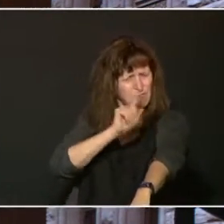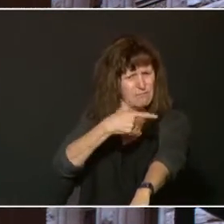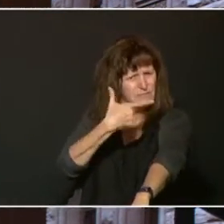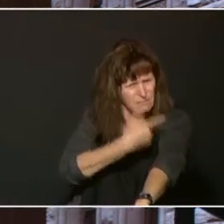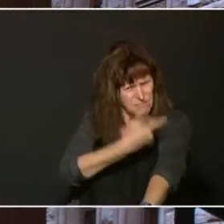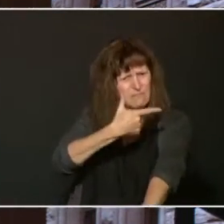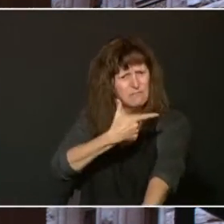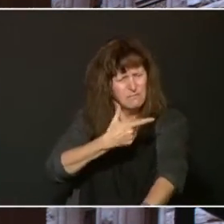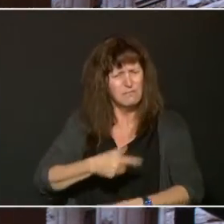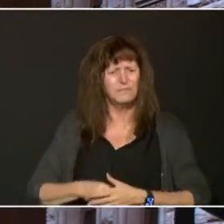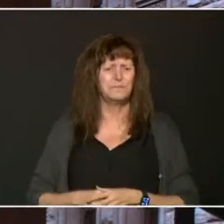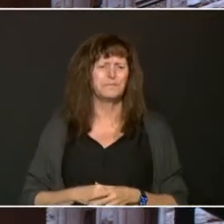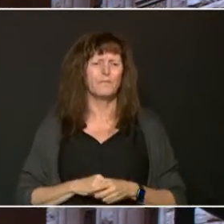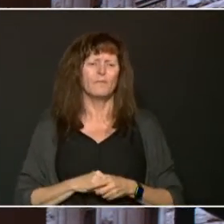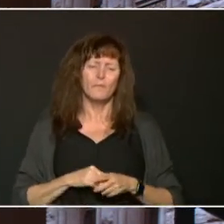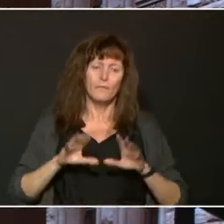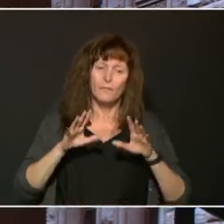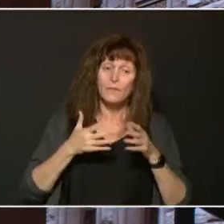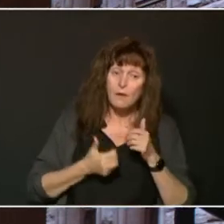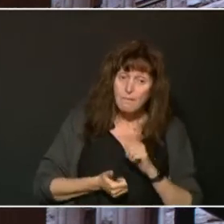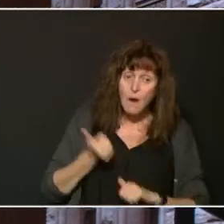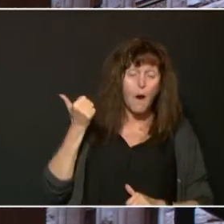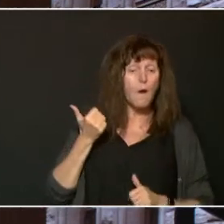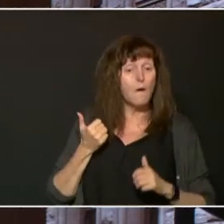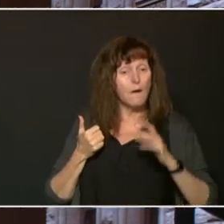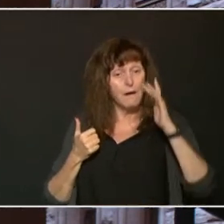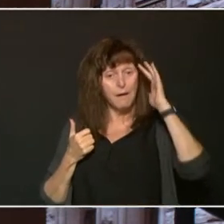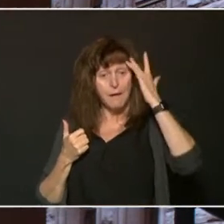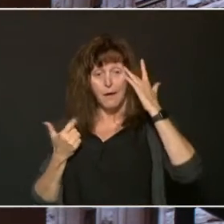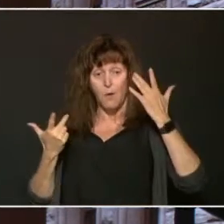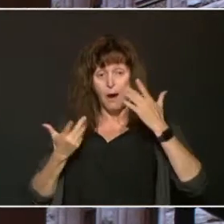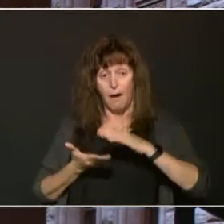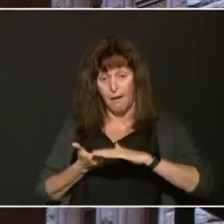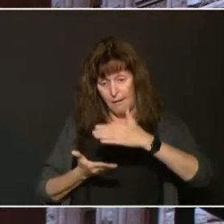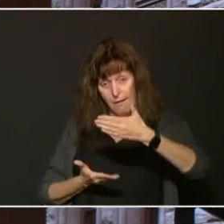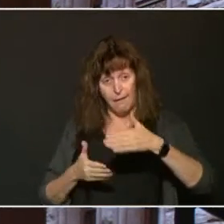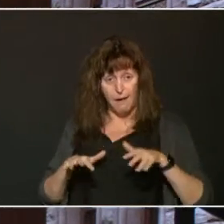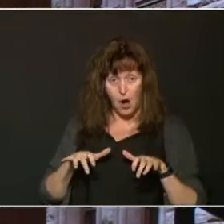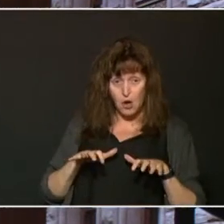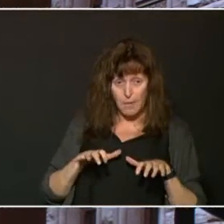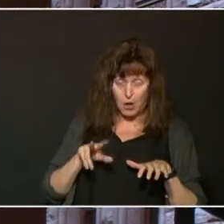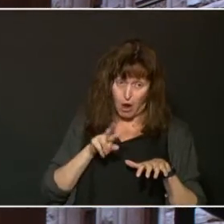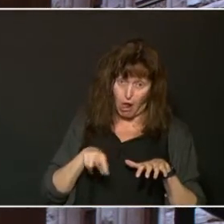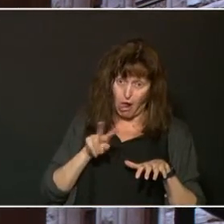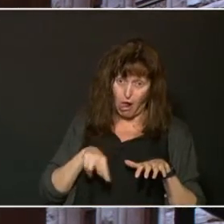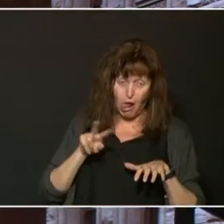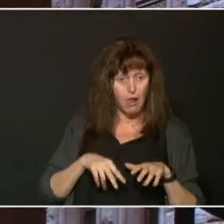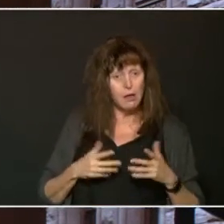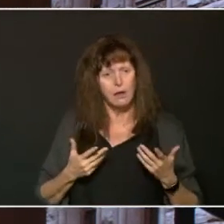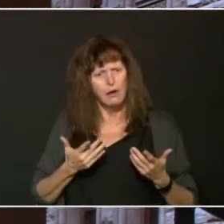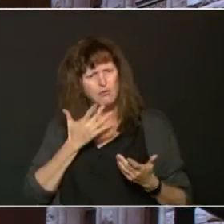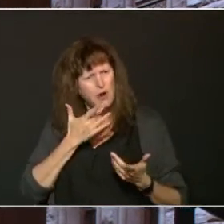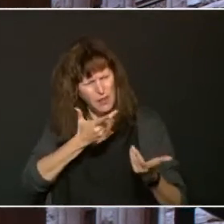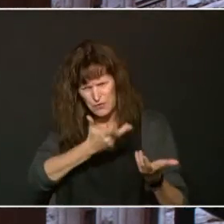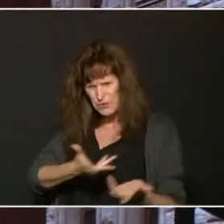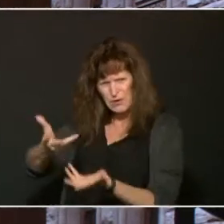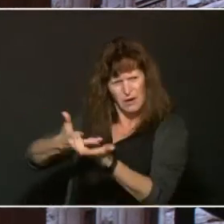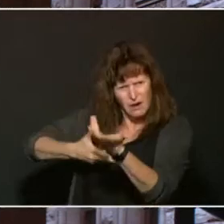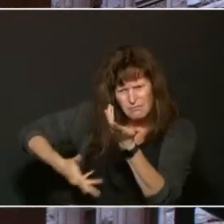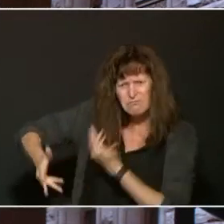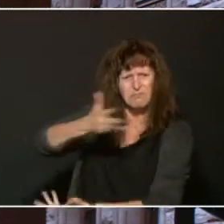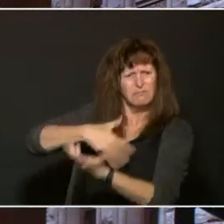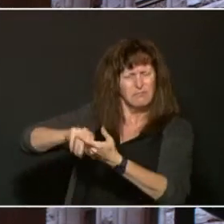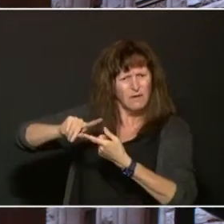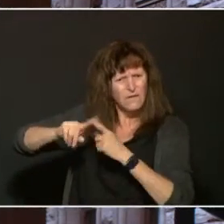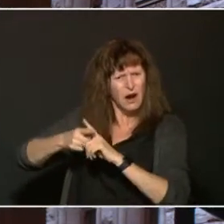youth are tired of staring at computer screens when they would rather be catching up with friends in person. We all